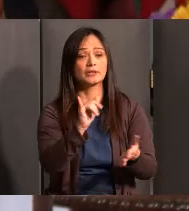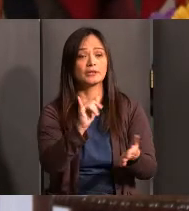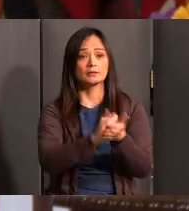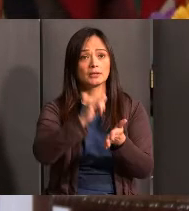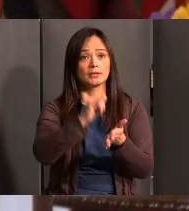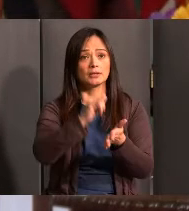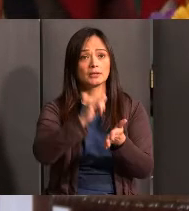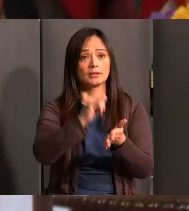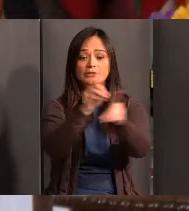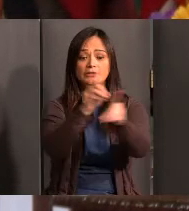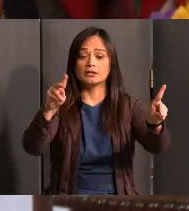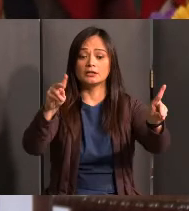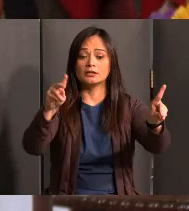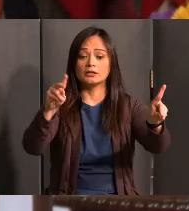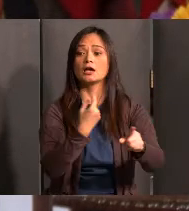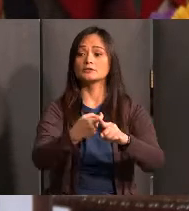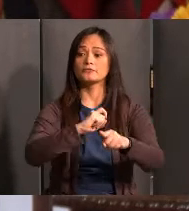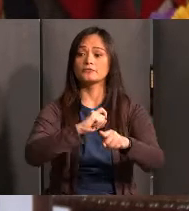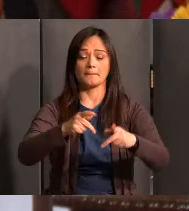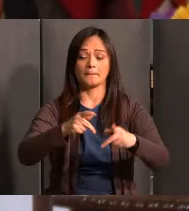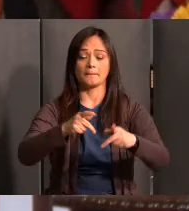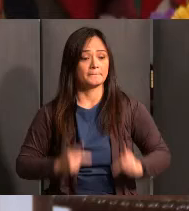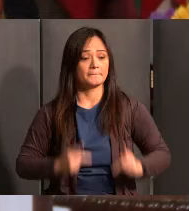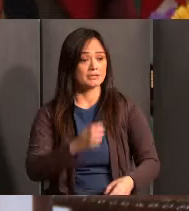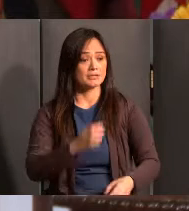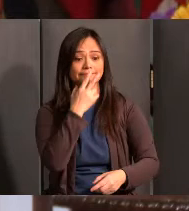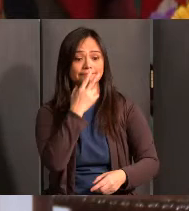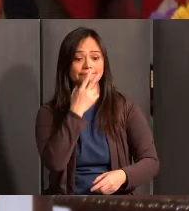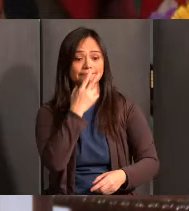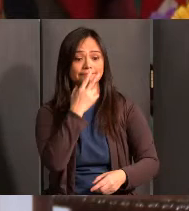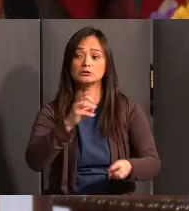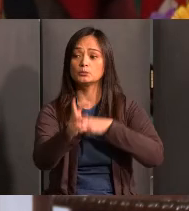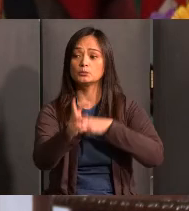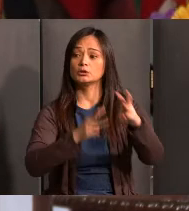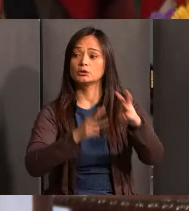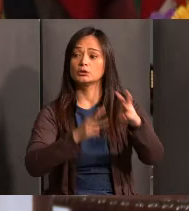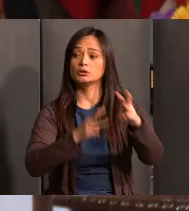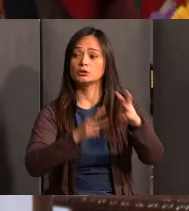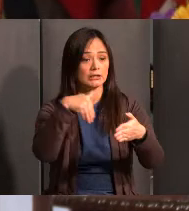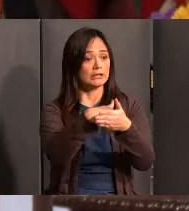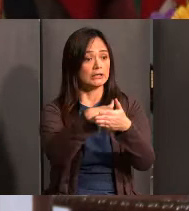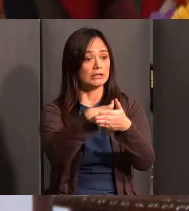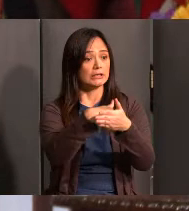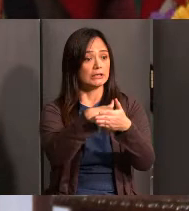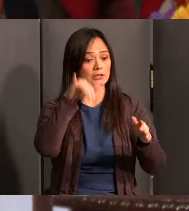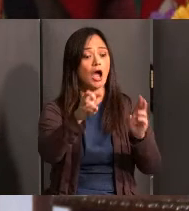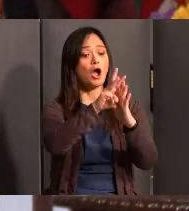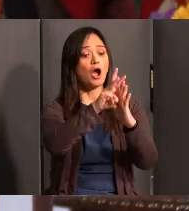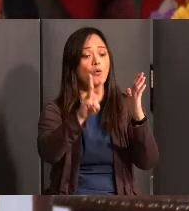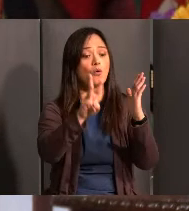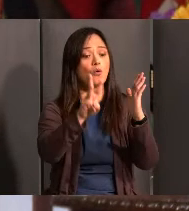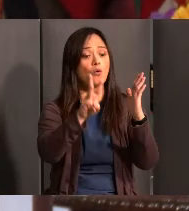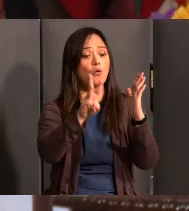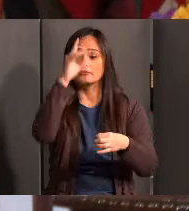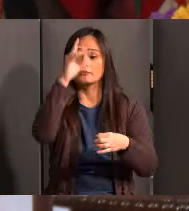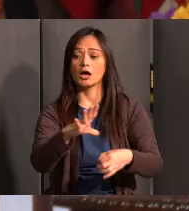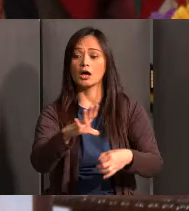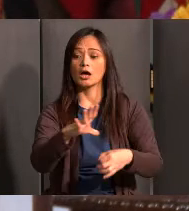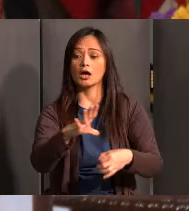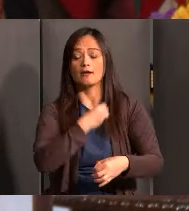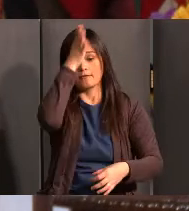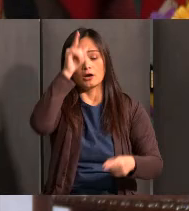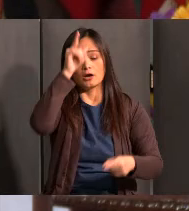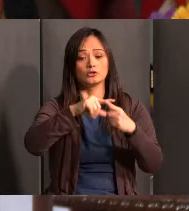that He might deliver us from this present evil world according to the will of God and our Father, to whom